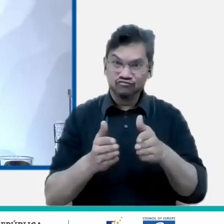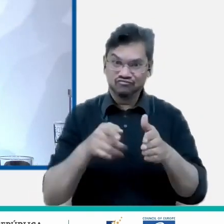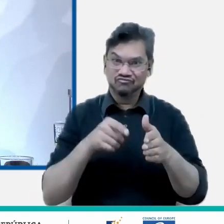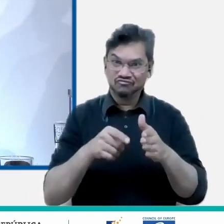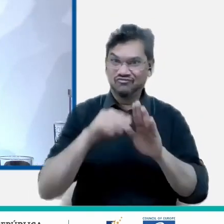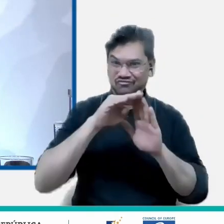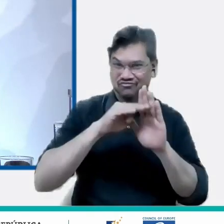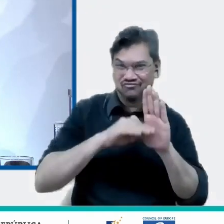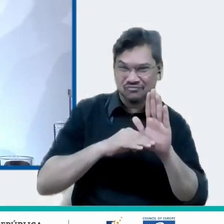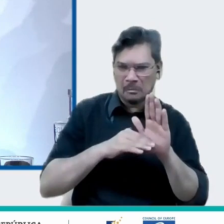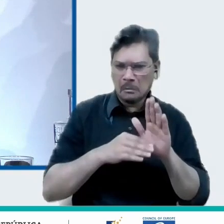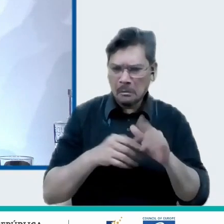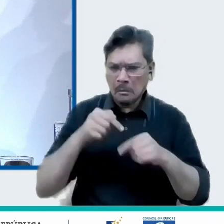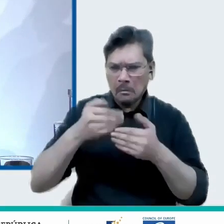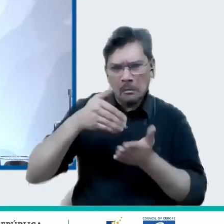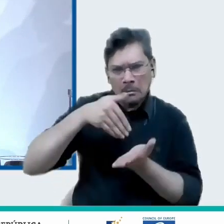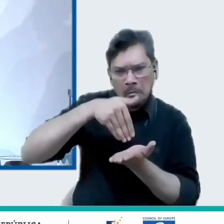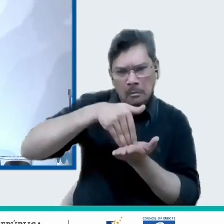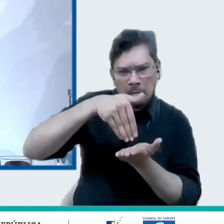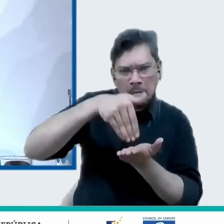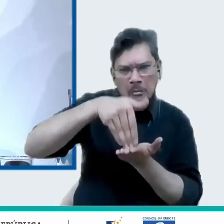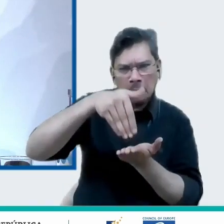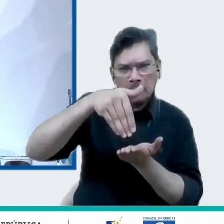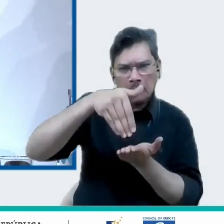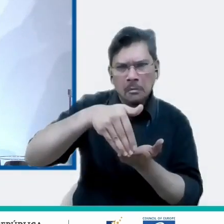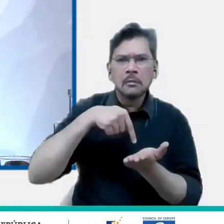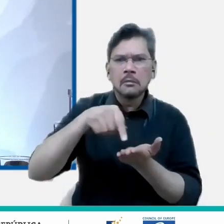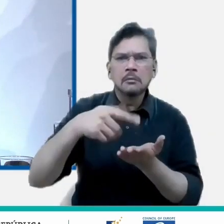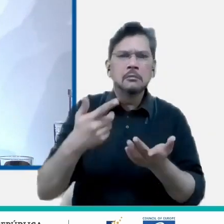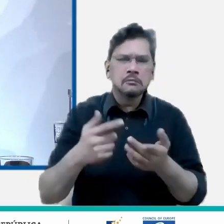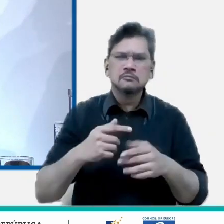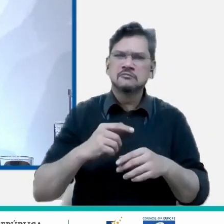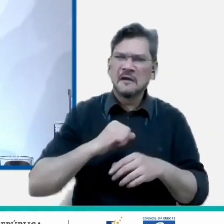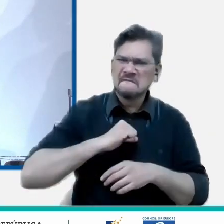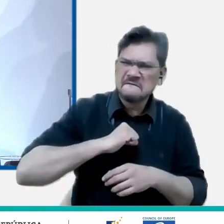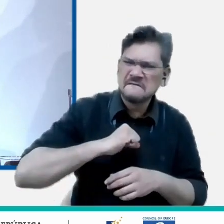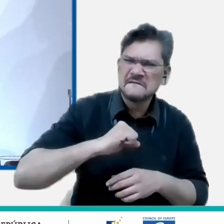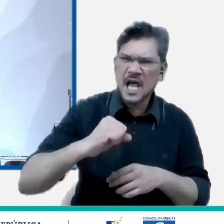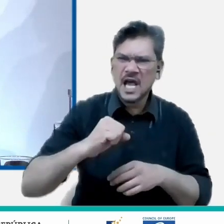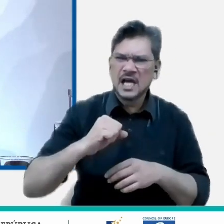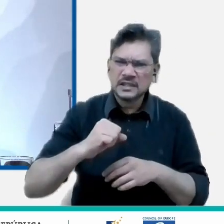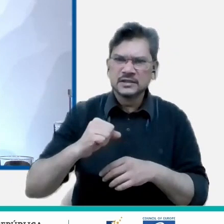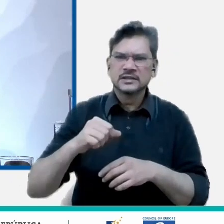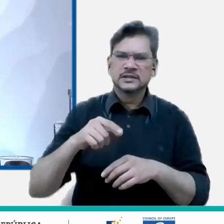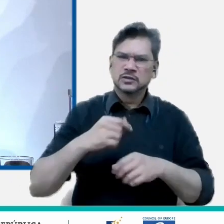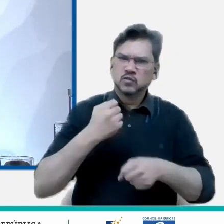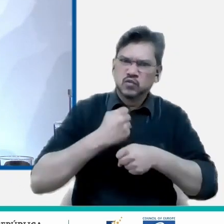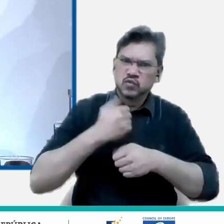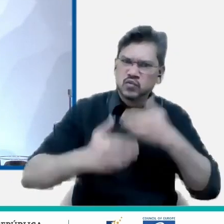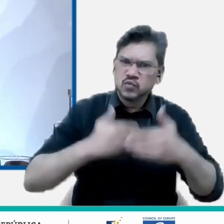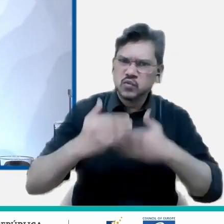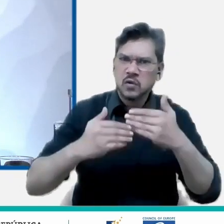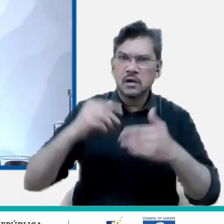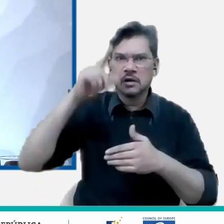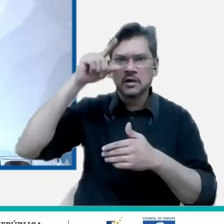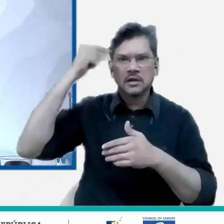set priorities for acceleration of the implementation of the Sendai framework. I'm very pleased that today with us on the panel